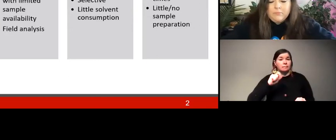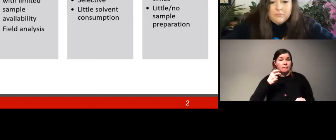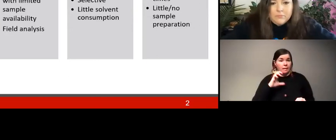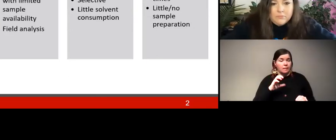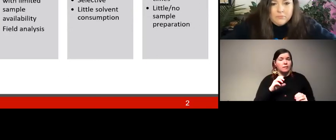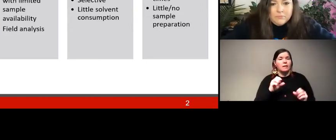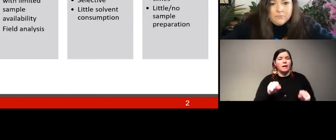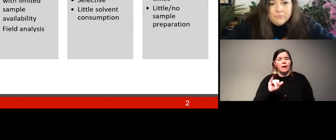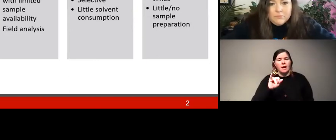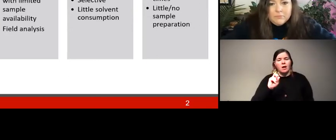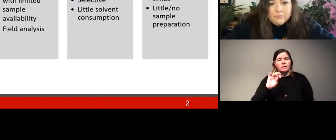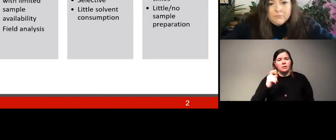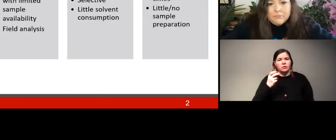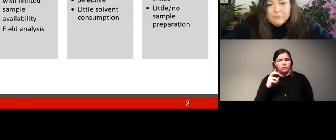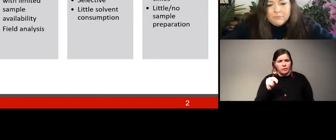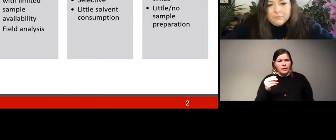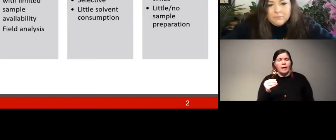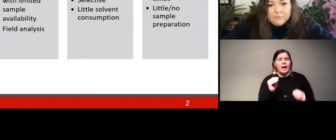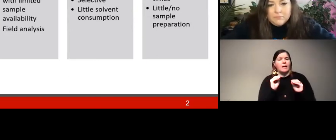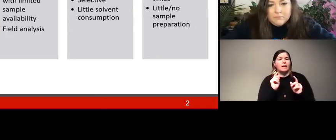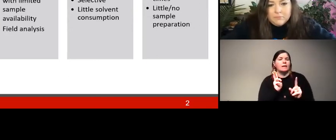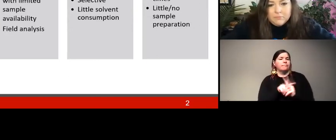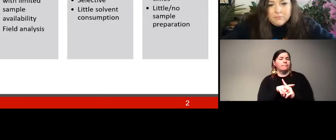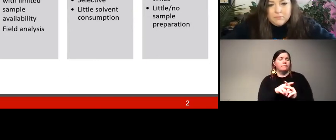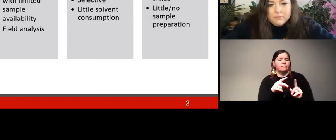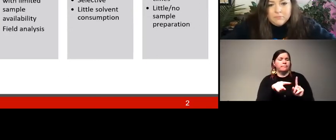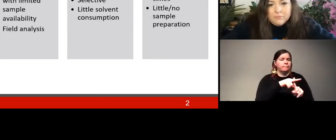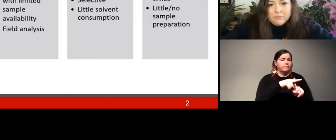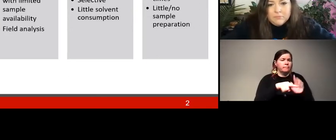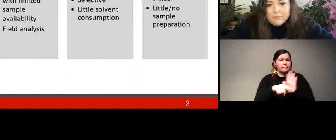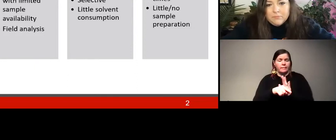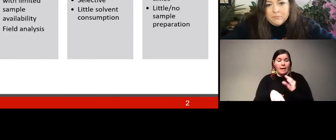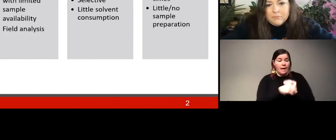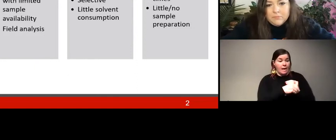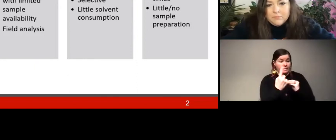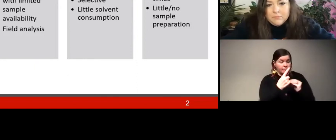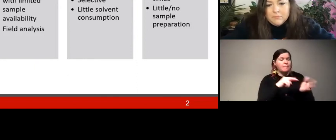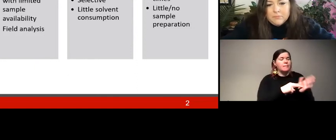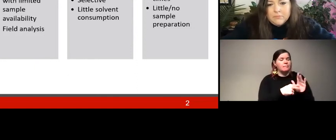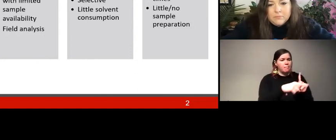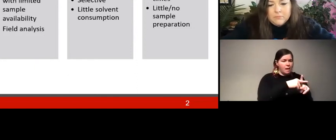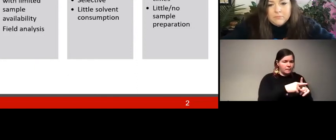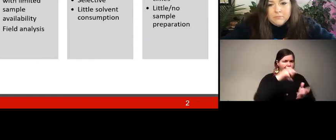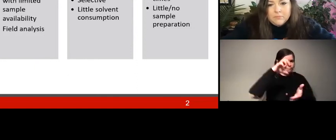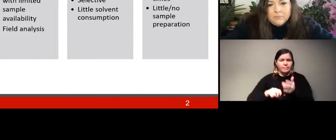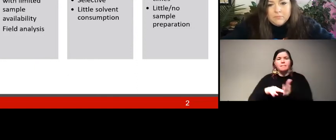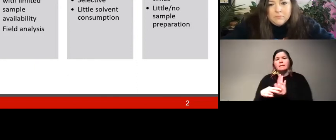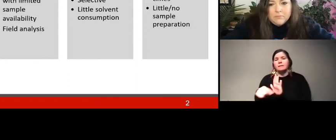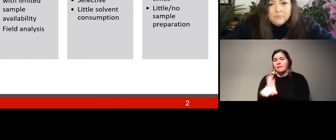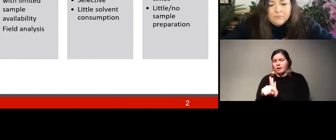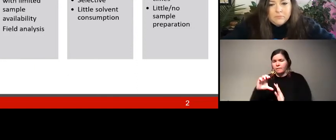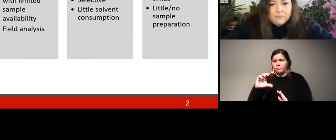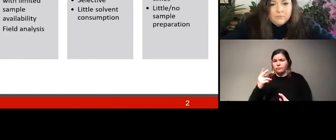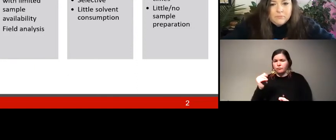called ionization. So you can give it a charge. You can add something to it, which will give you a positive charge, or take something off of it, which gives you a negative charge.